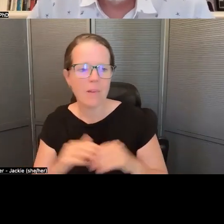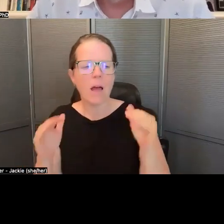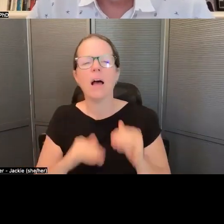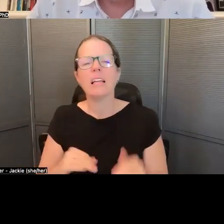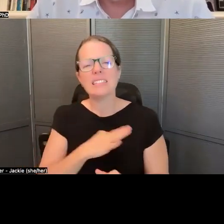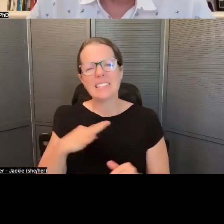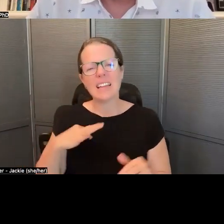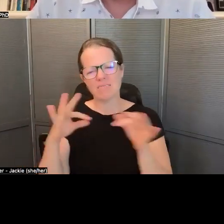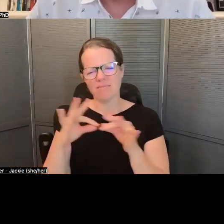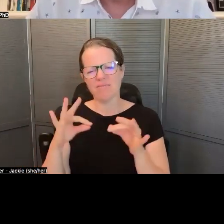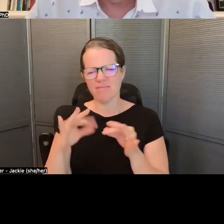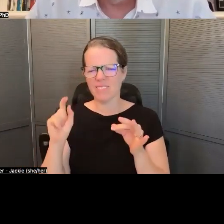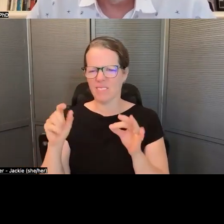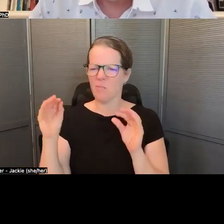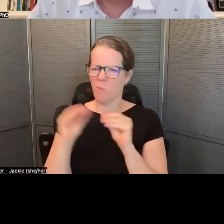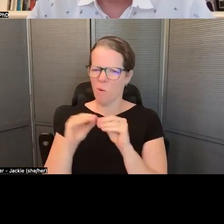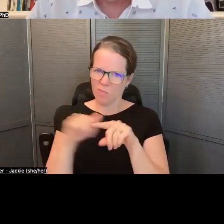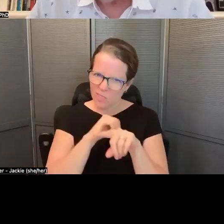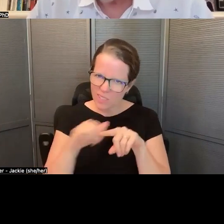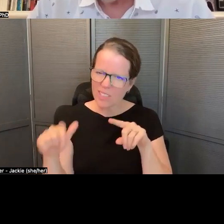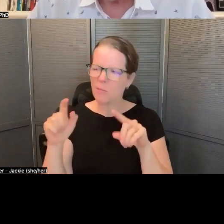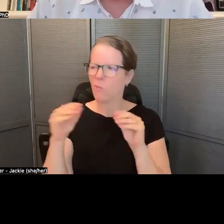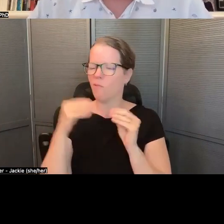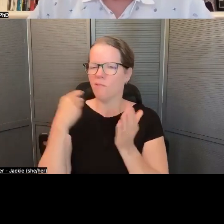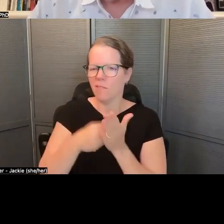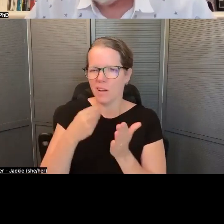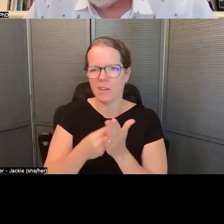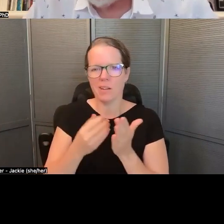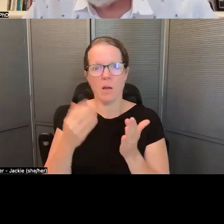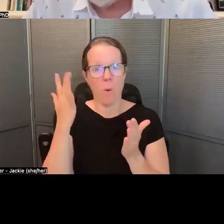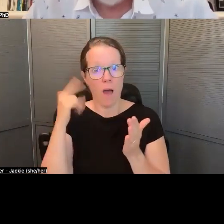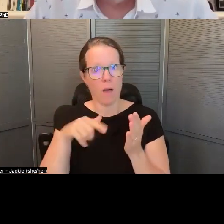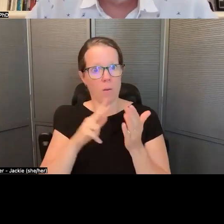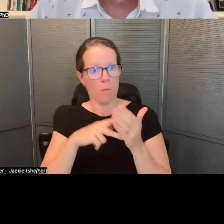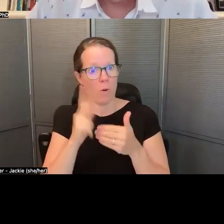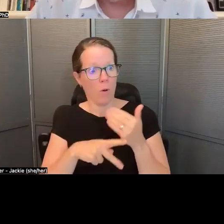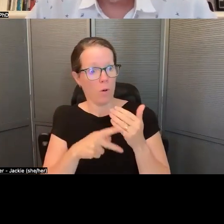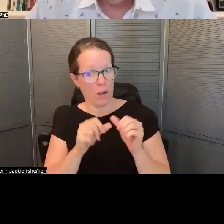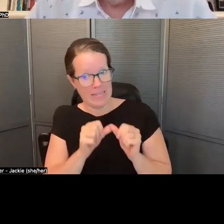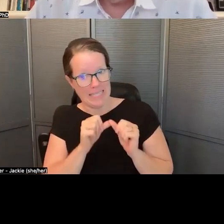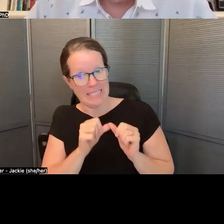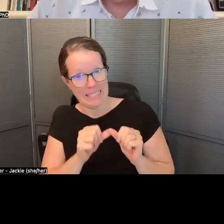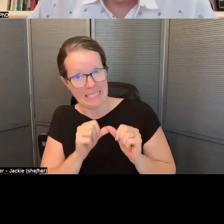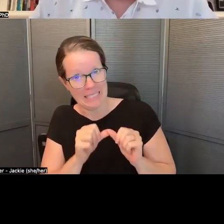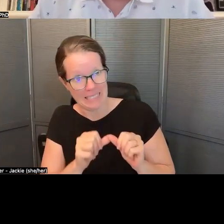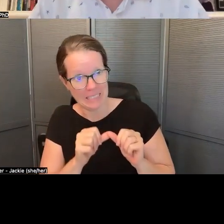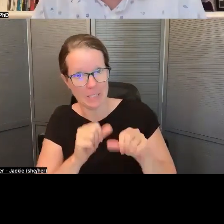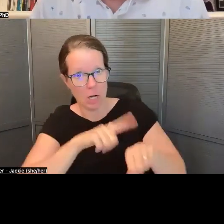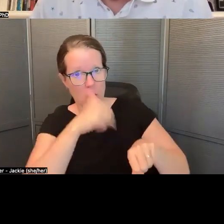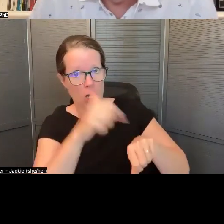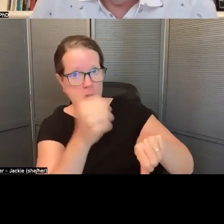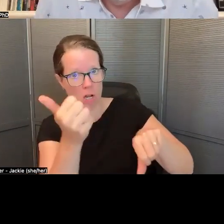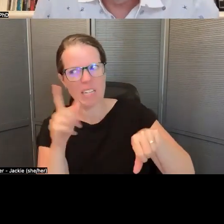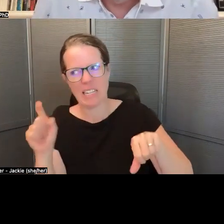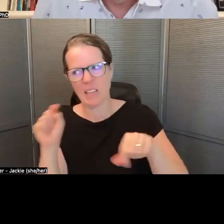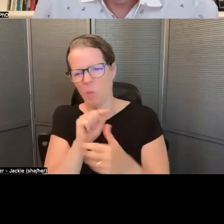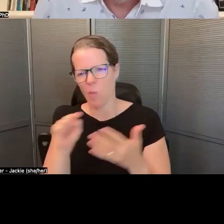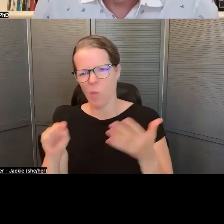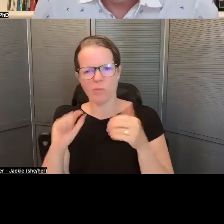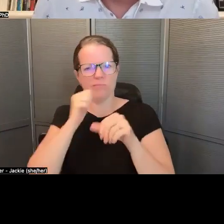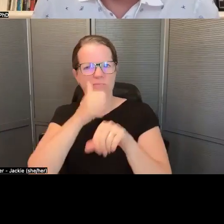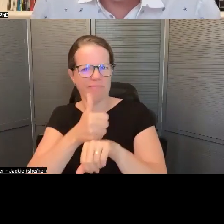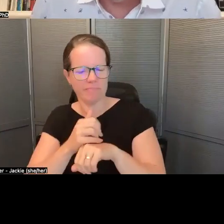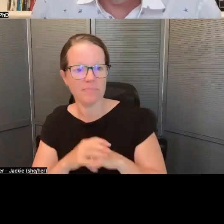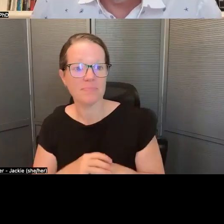and funding to support the sustainability of the program. Let's go on to the next one. So at this point, I